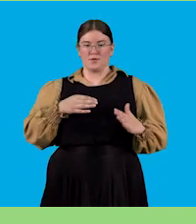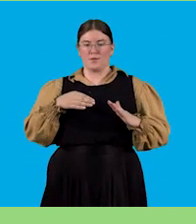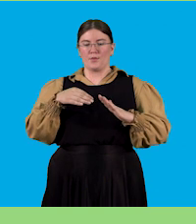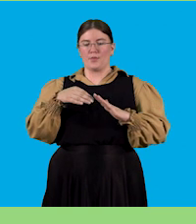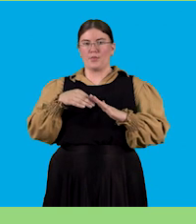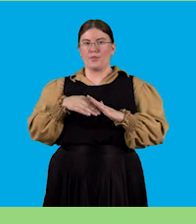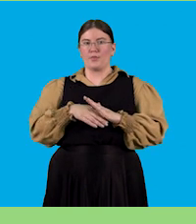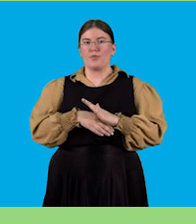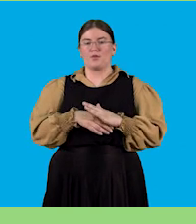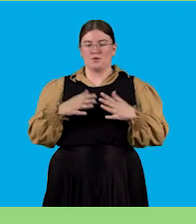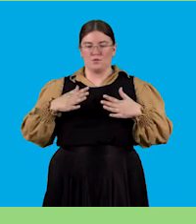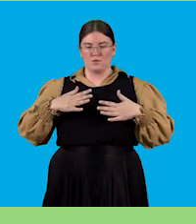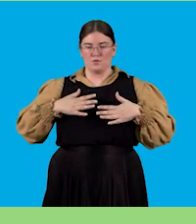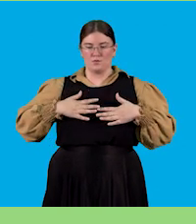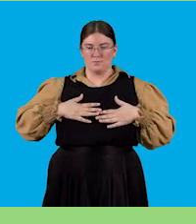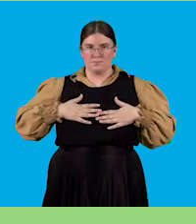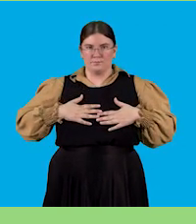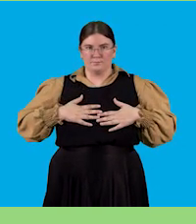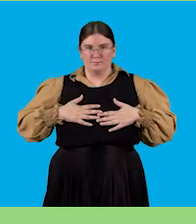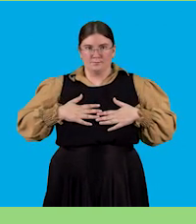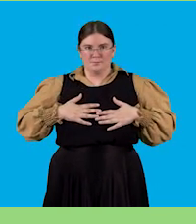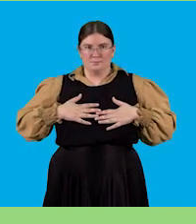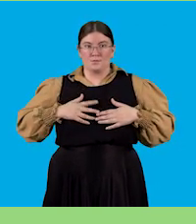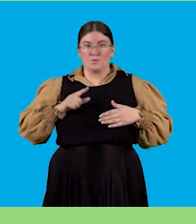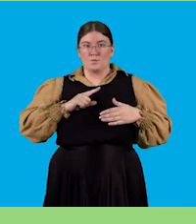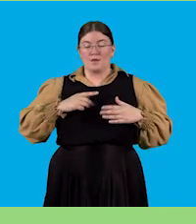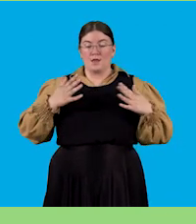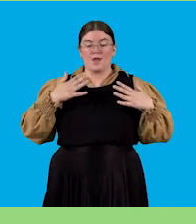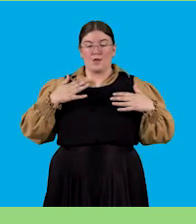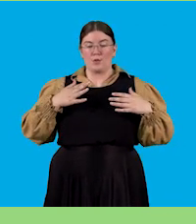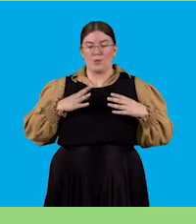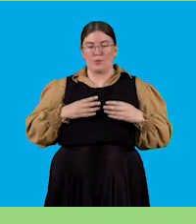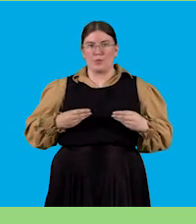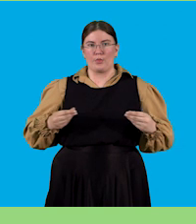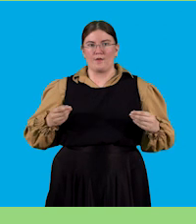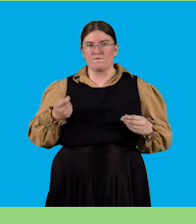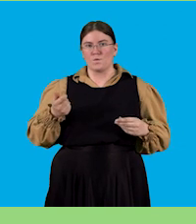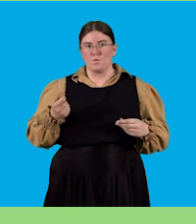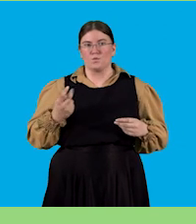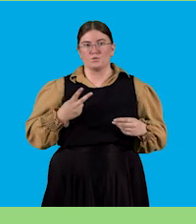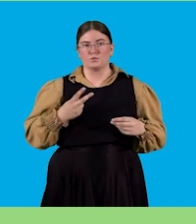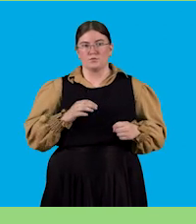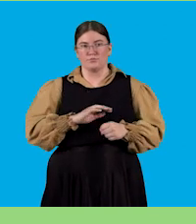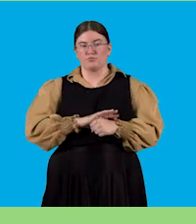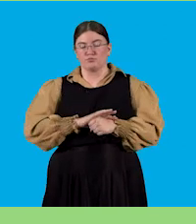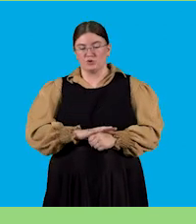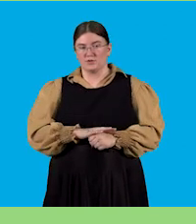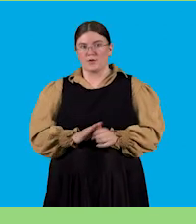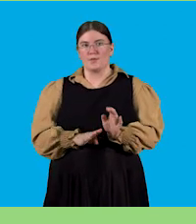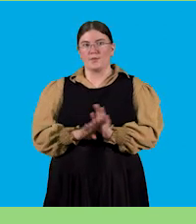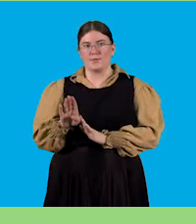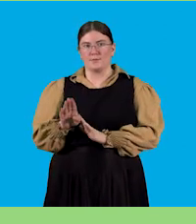now decrease because there's less air in the thoracic cavity and the pressure